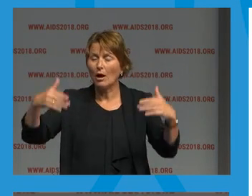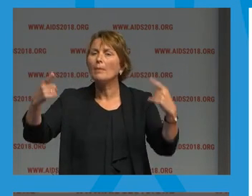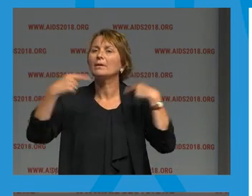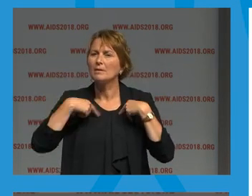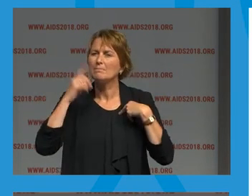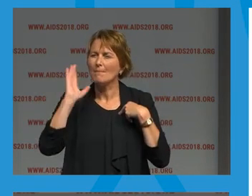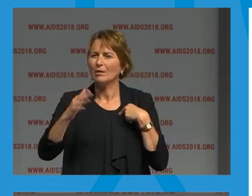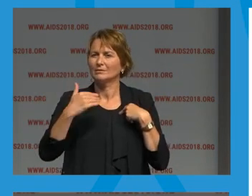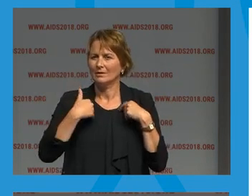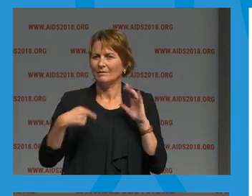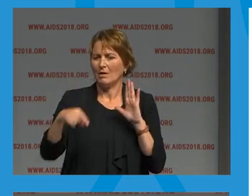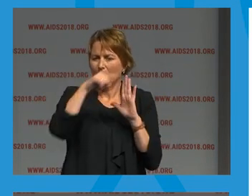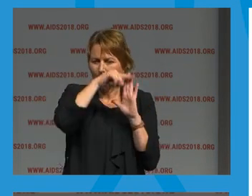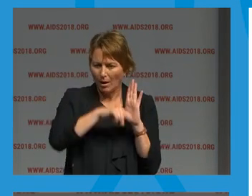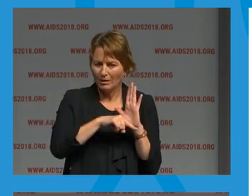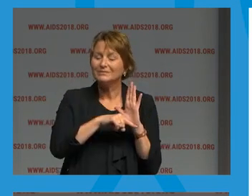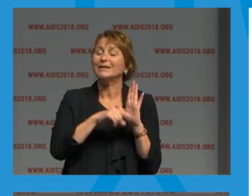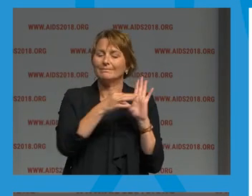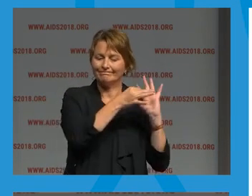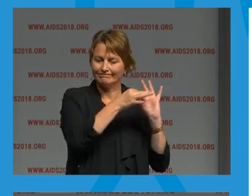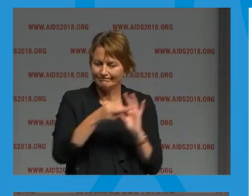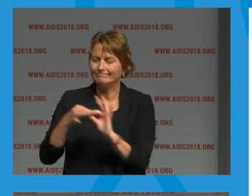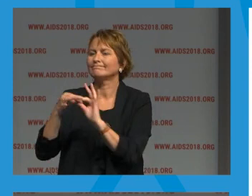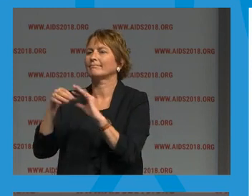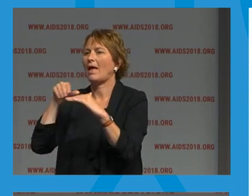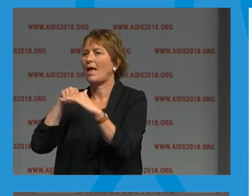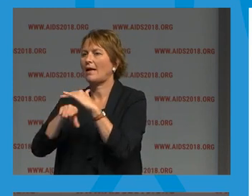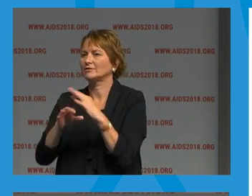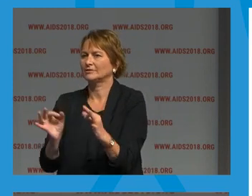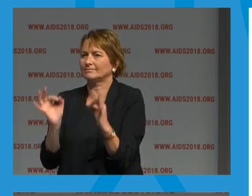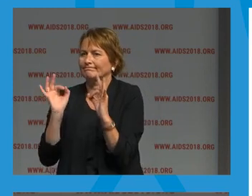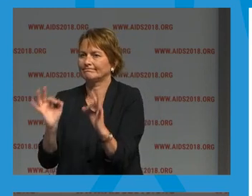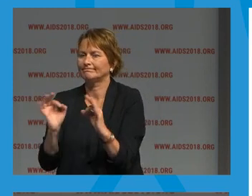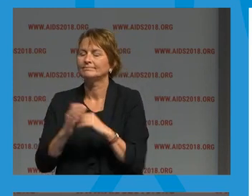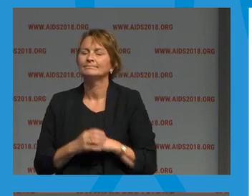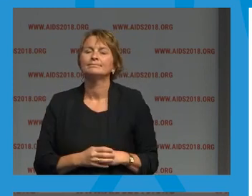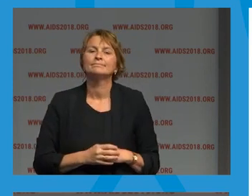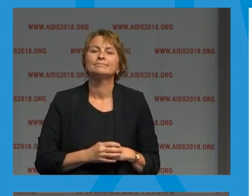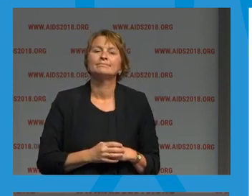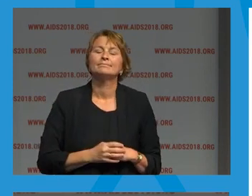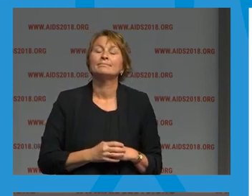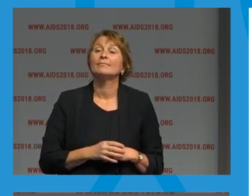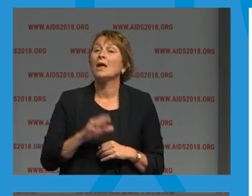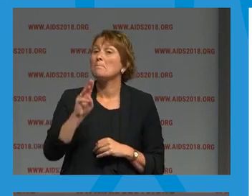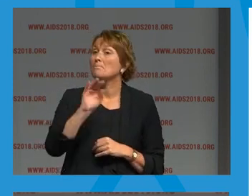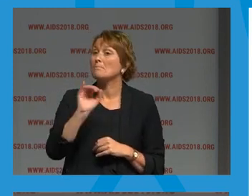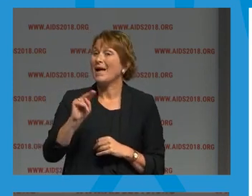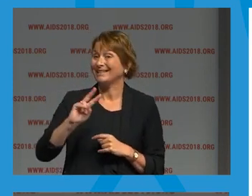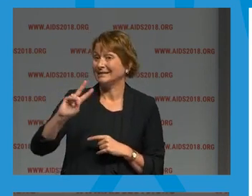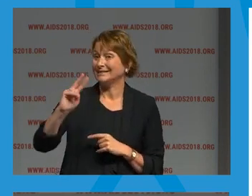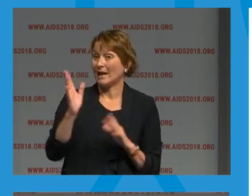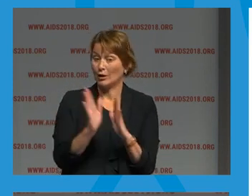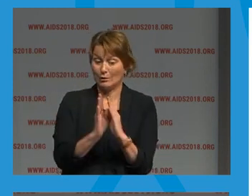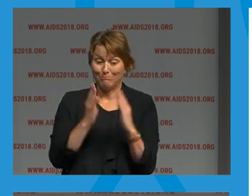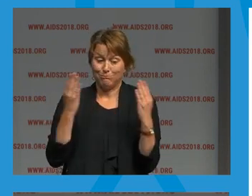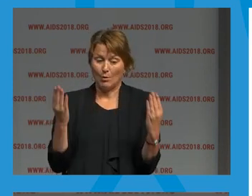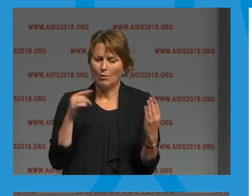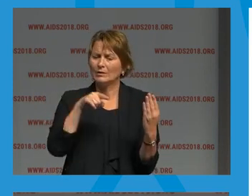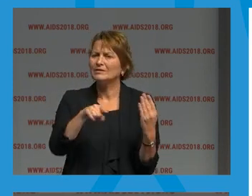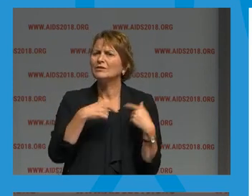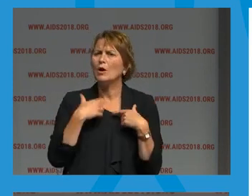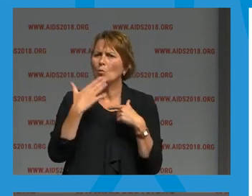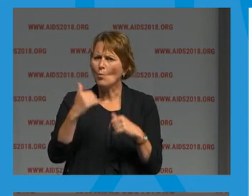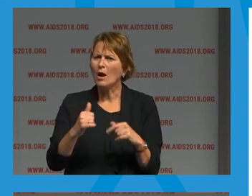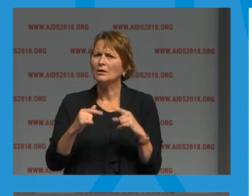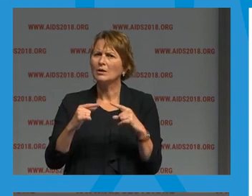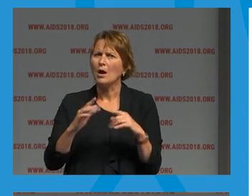to access. Jonathan Mann went on to write in his second book that a meta-analysis of maturing epidemics, and